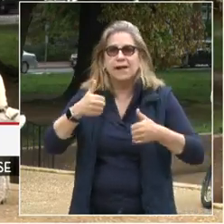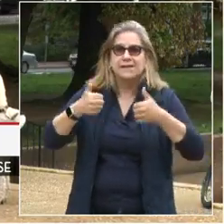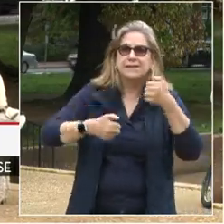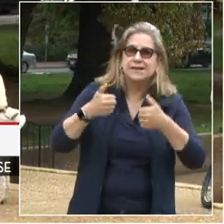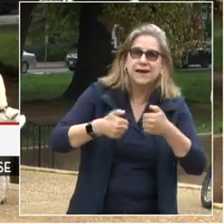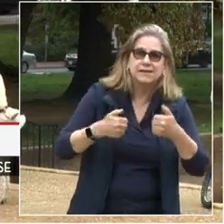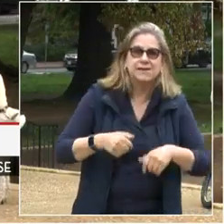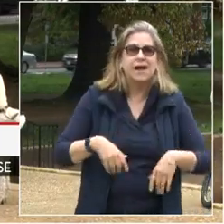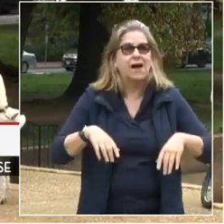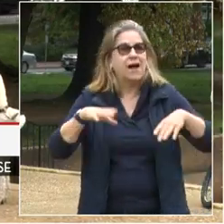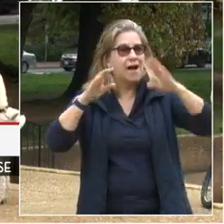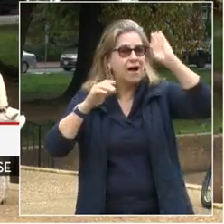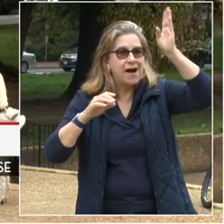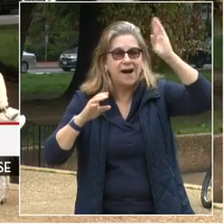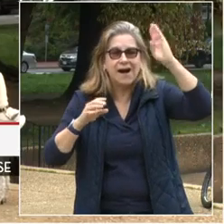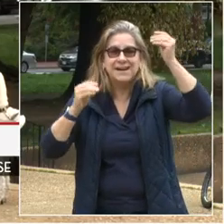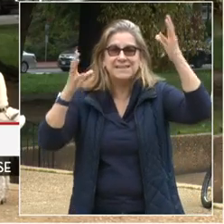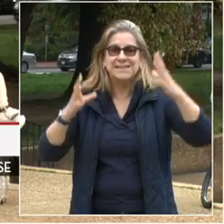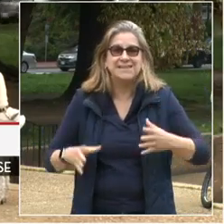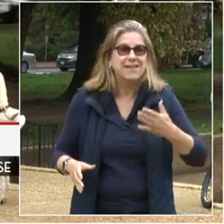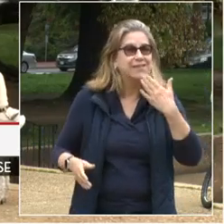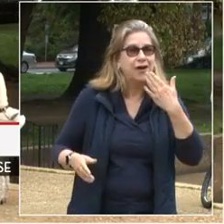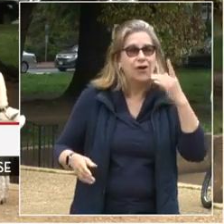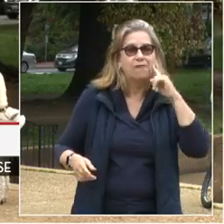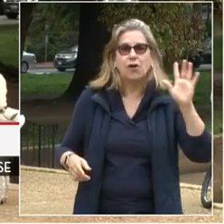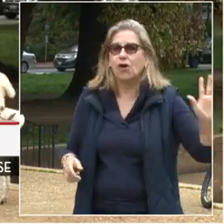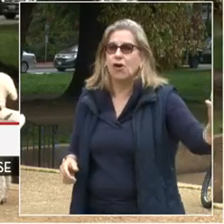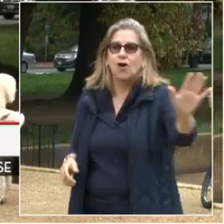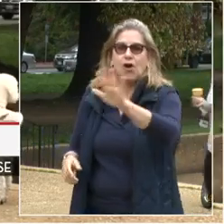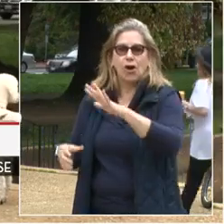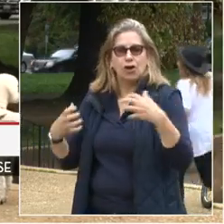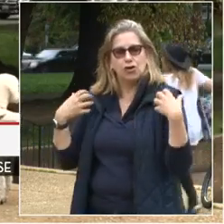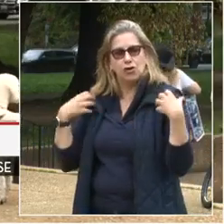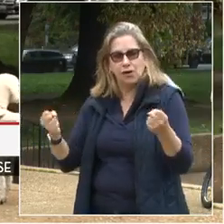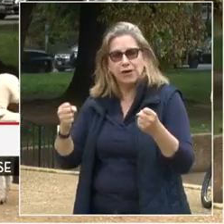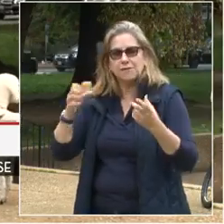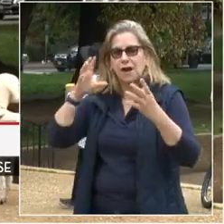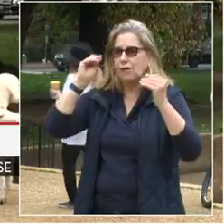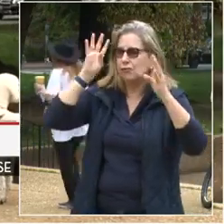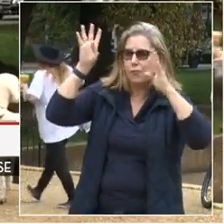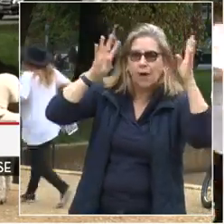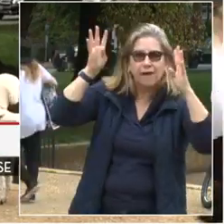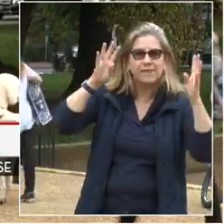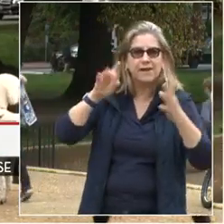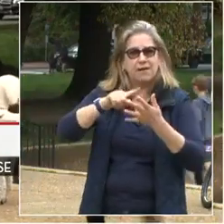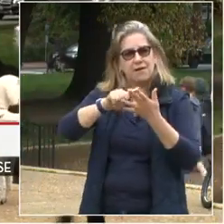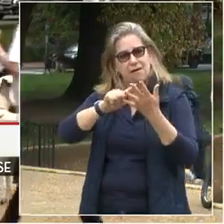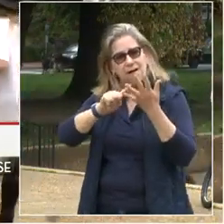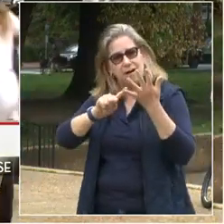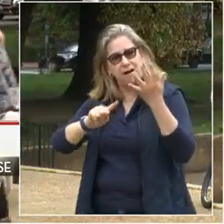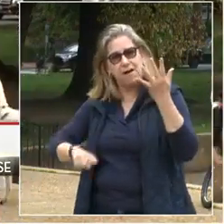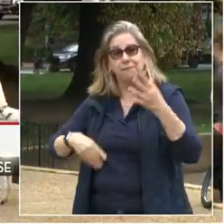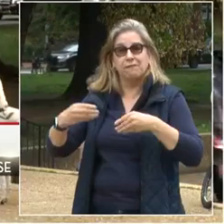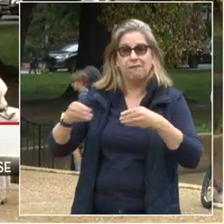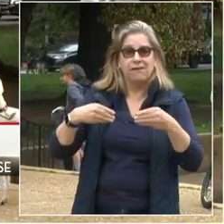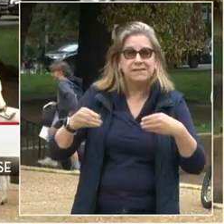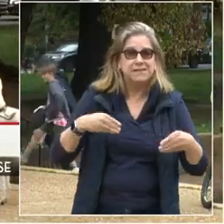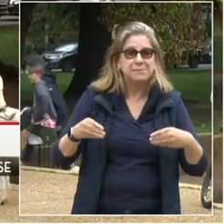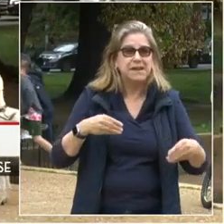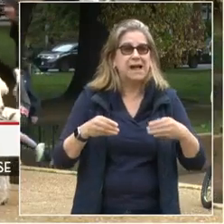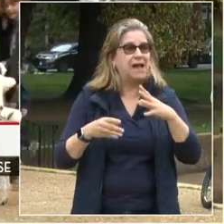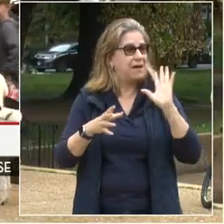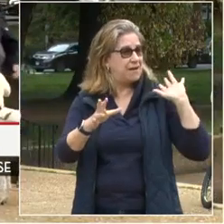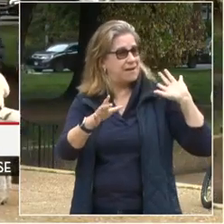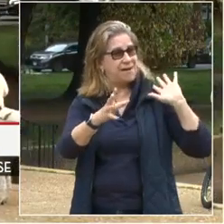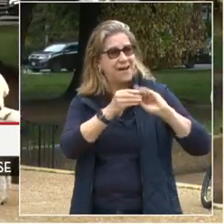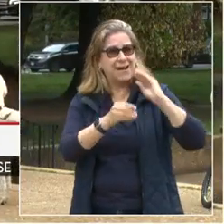creative, courageous, pivoting during the last 2 years to make sure we can all be safely back at school.